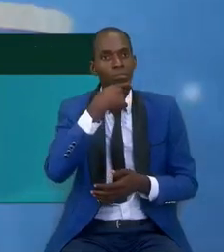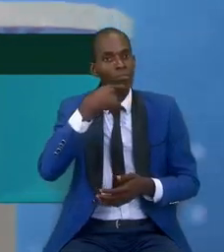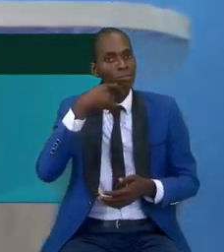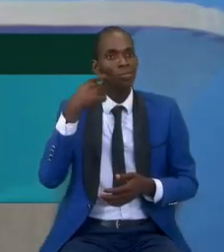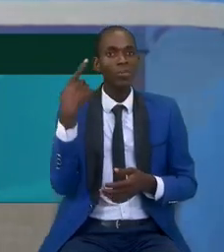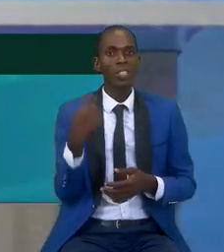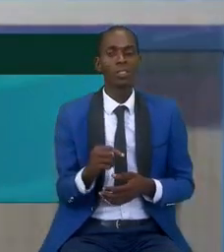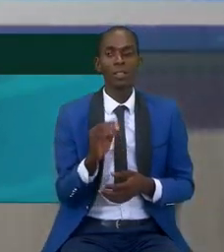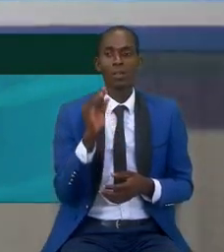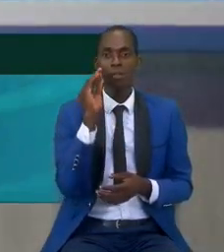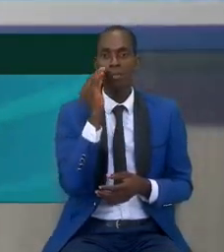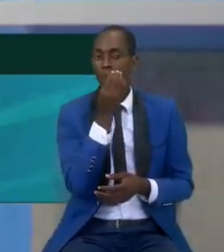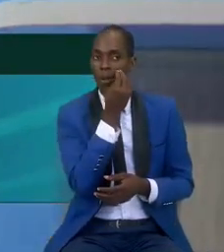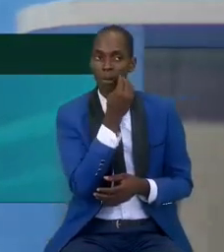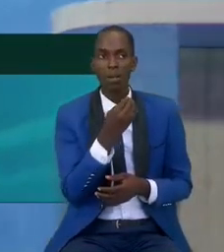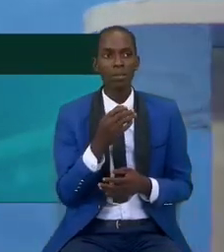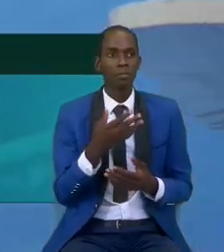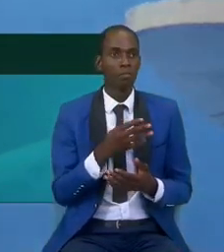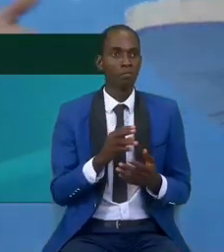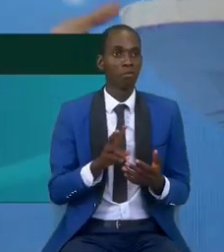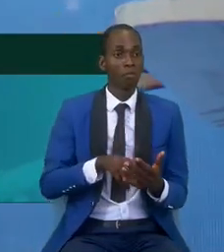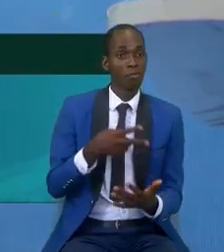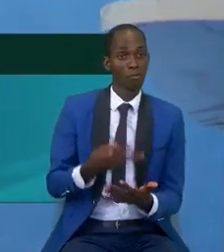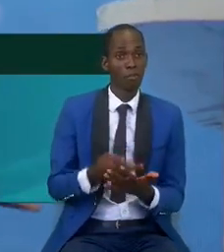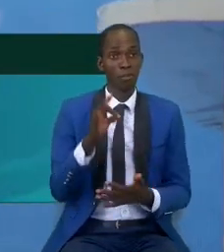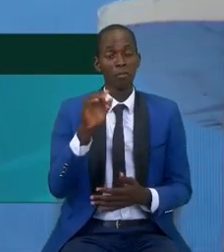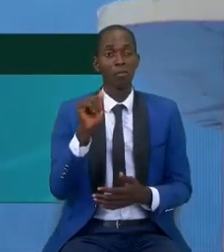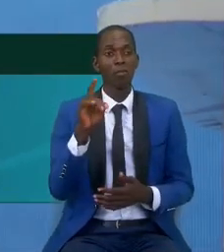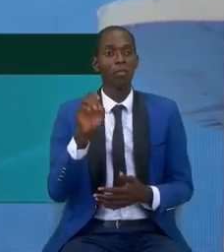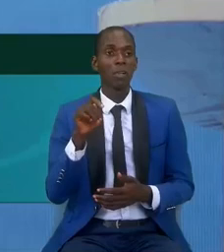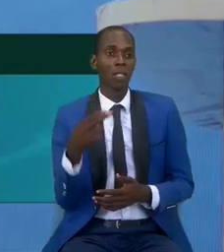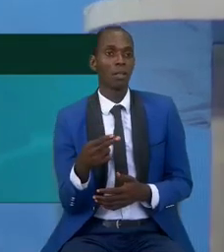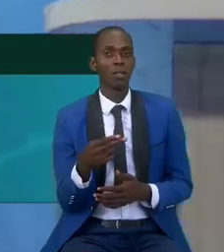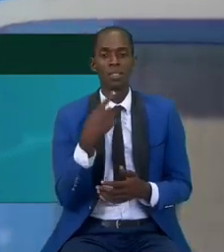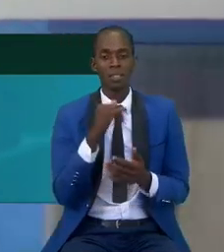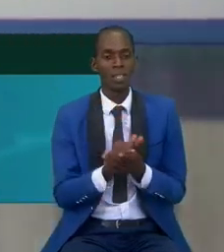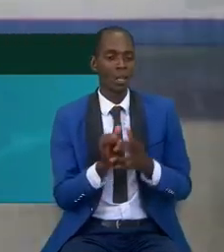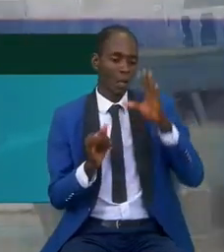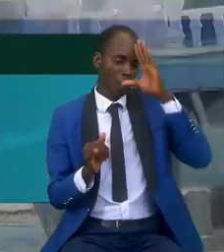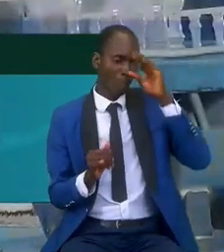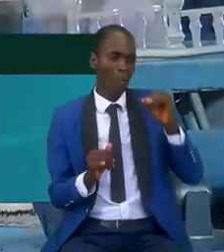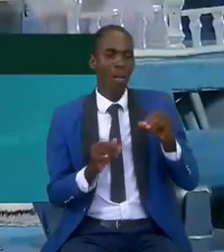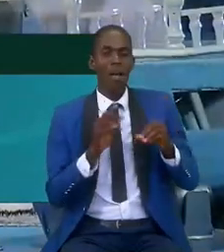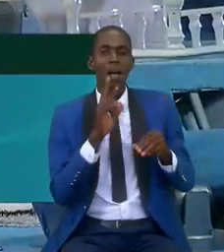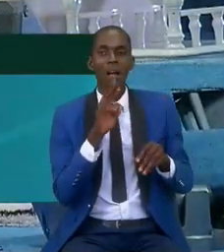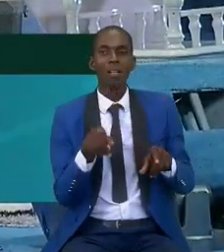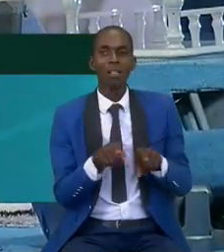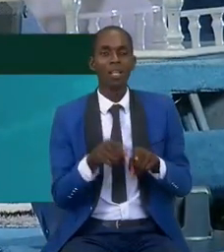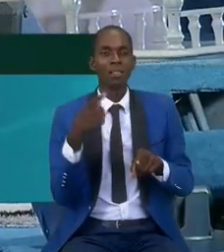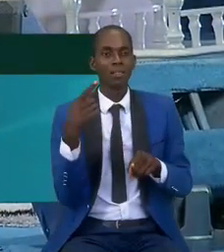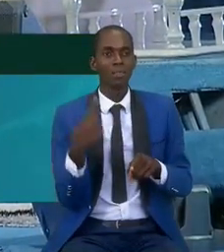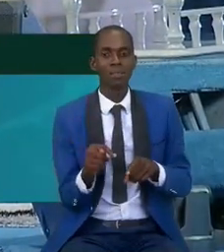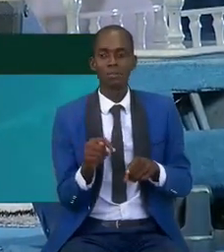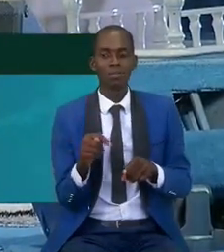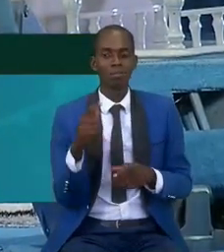like the grass and the word of man like the flower would then we use flowery language and if